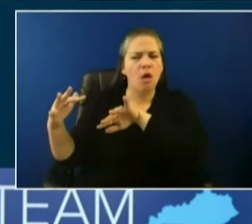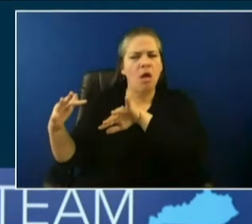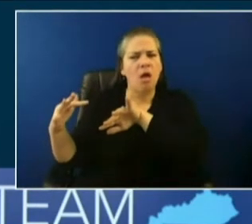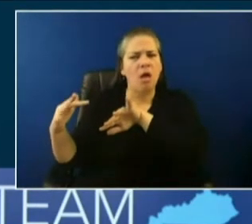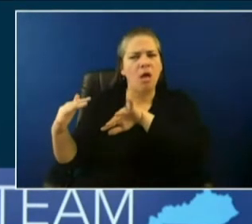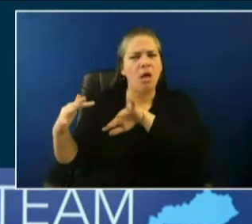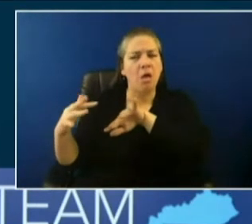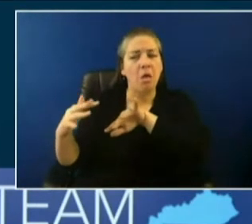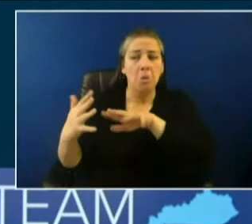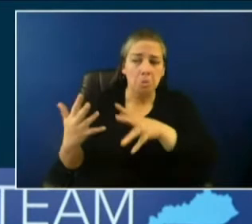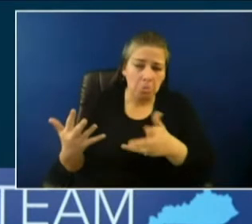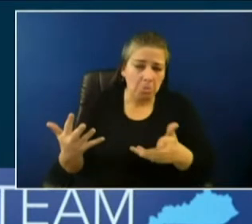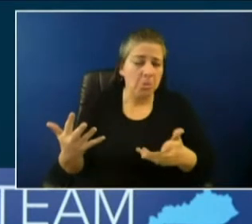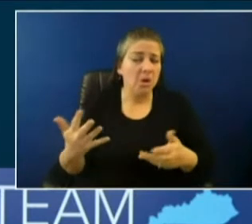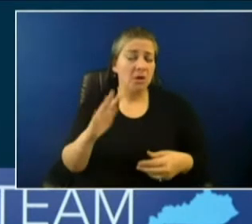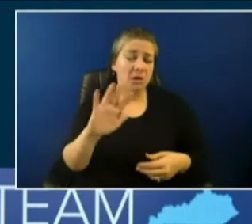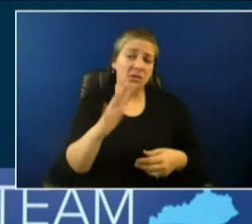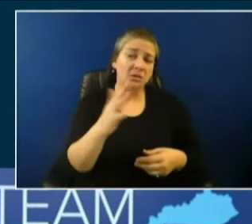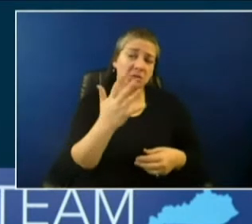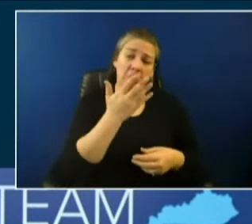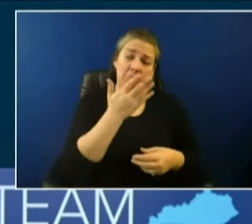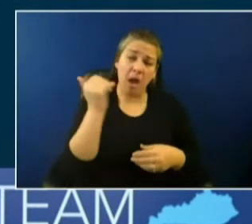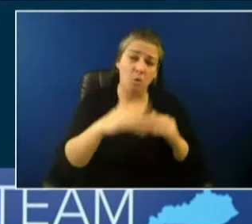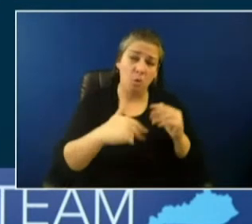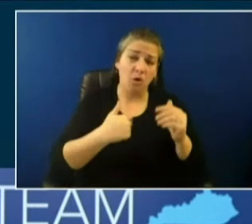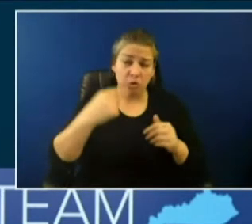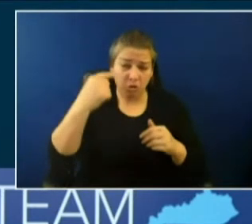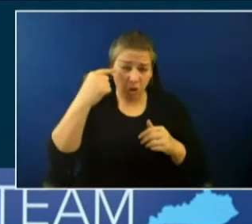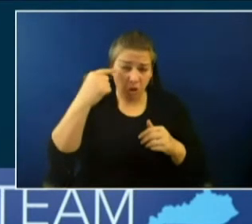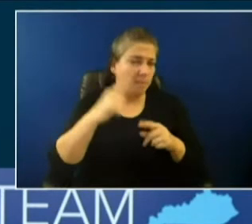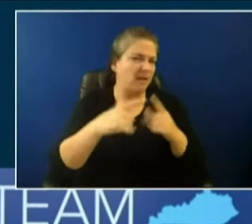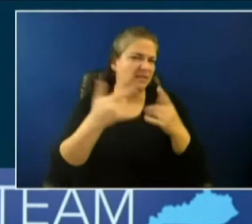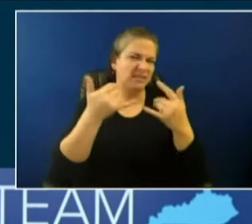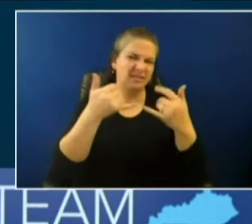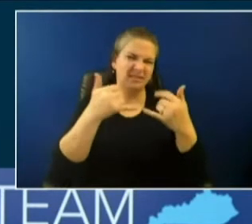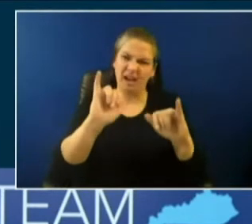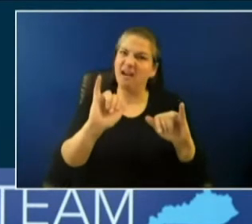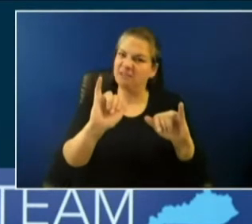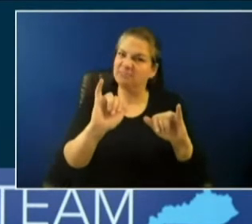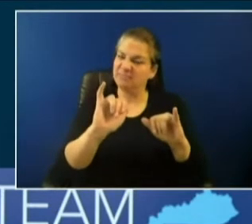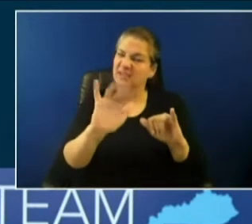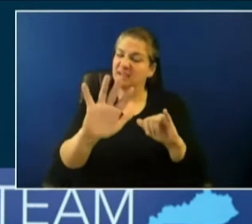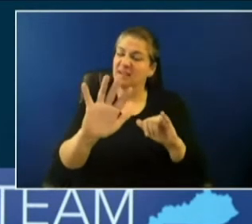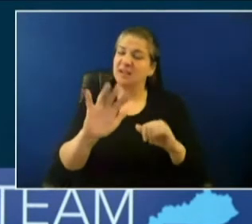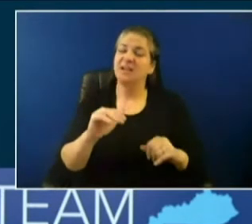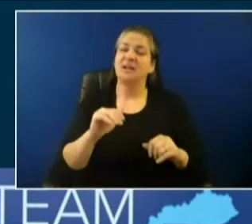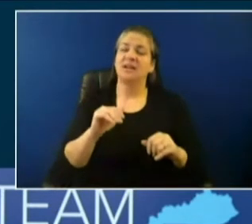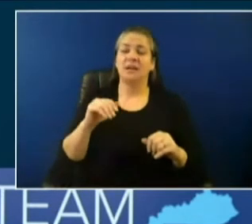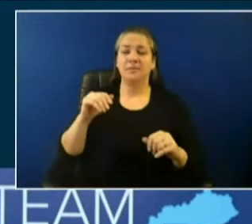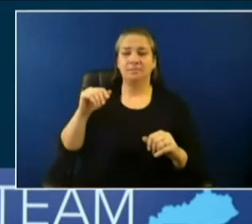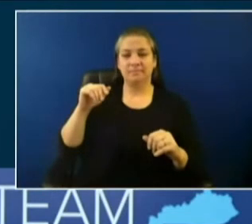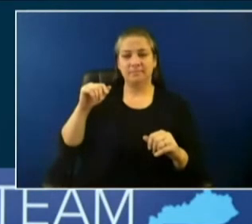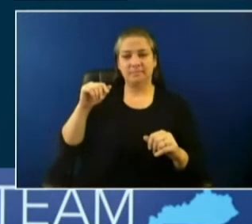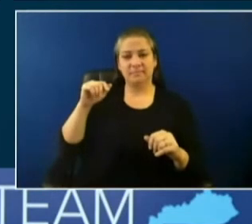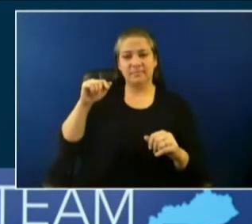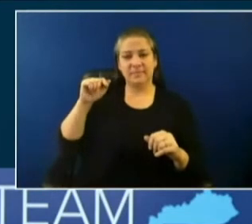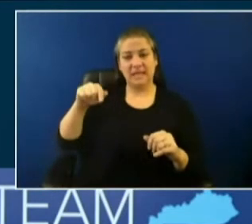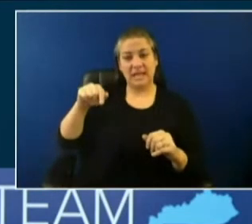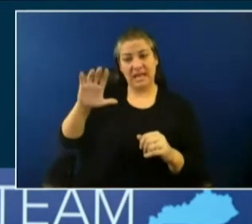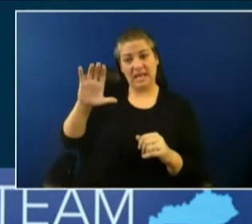outcomes and also some more difficult ones. The better outcomes are we're getting a reduced number of counties that will experience severe